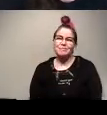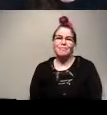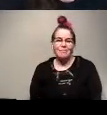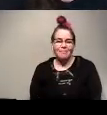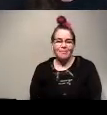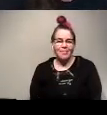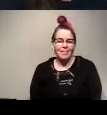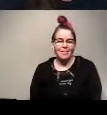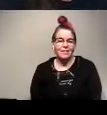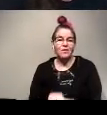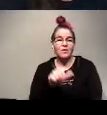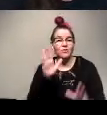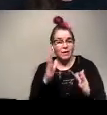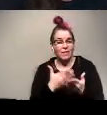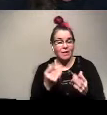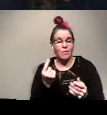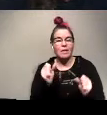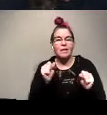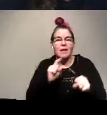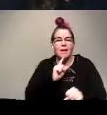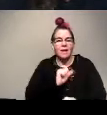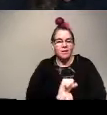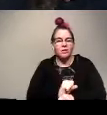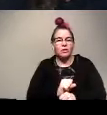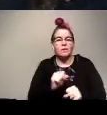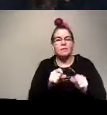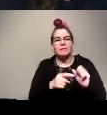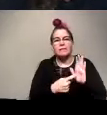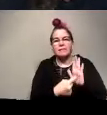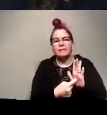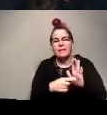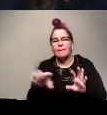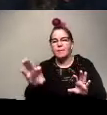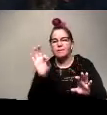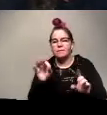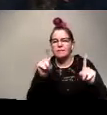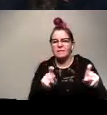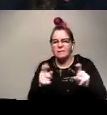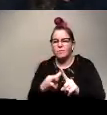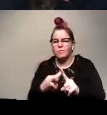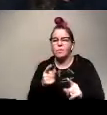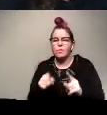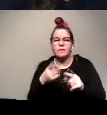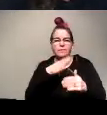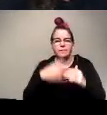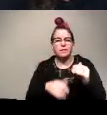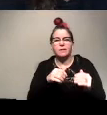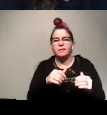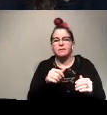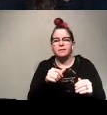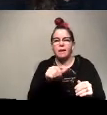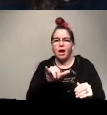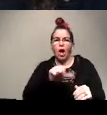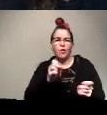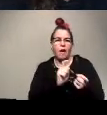of the great things about it is you can actually sample from it when it's done. Mm-hmm. So unlike a lot of evolution, the paths